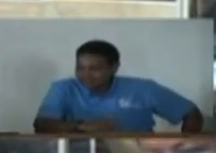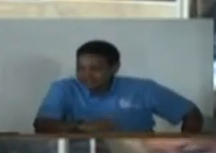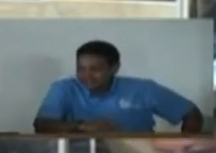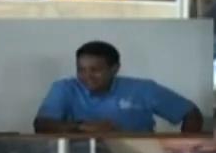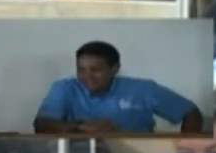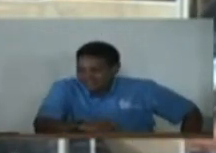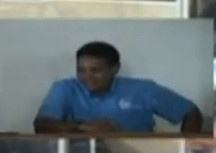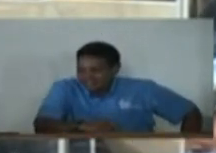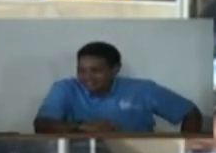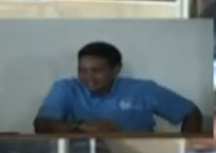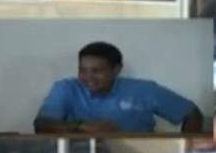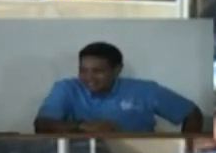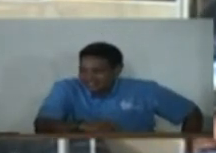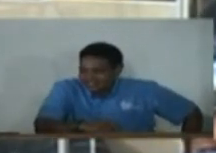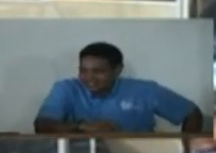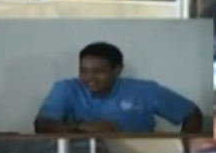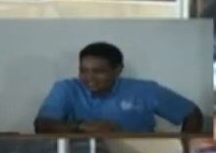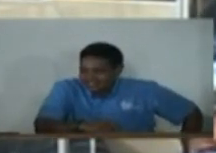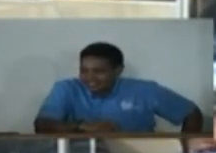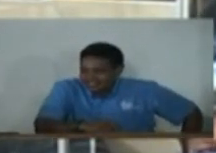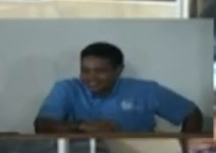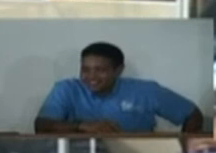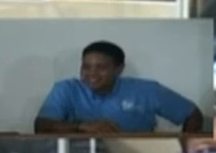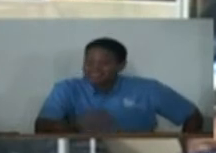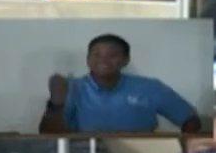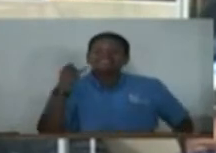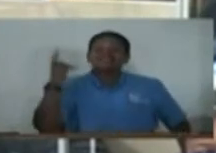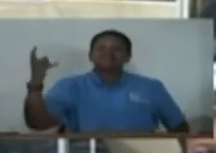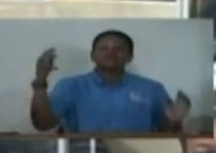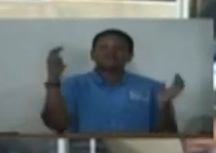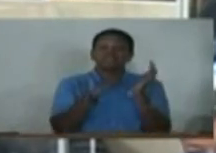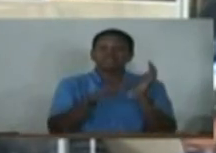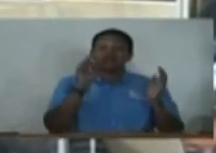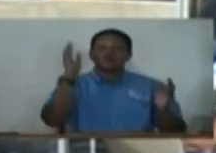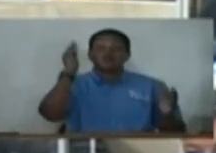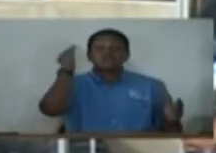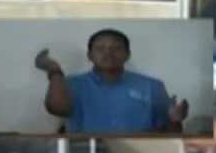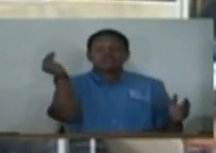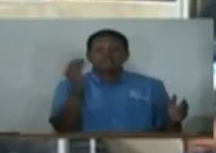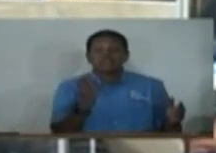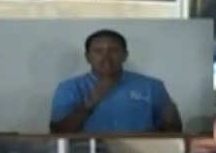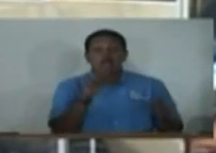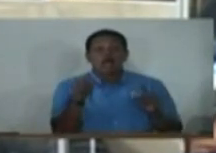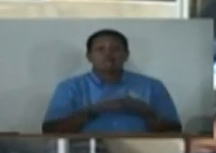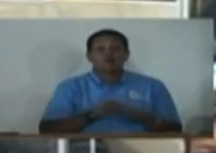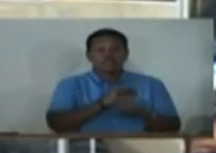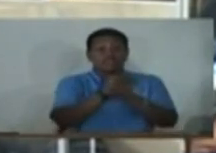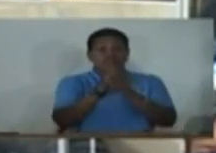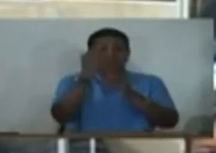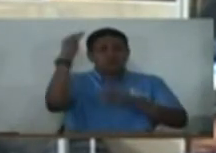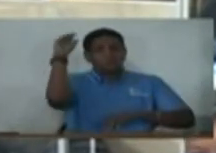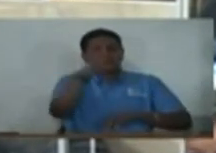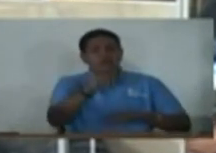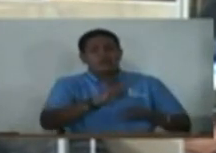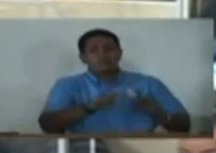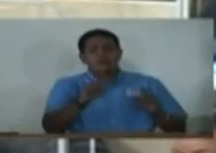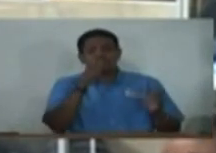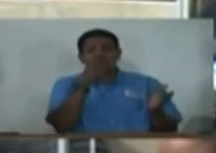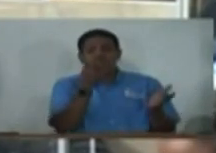And if he were to stand up, he would be telling us about the about reparation, but the miscount of the